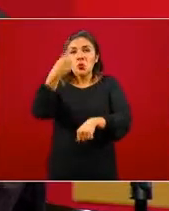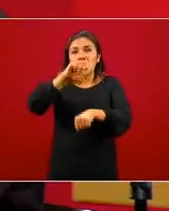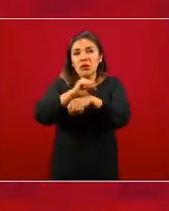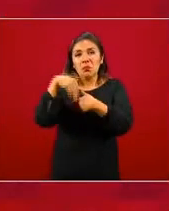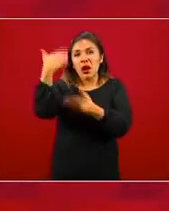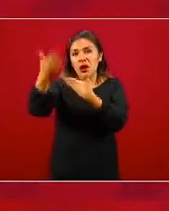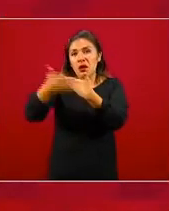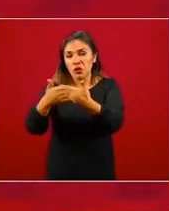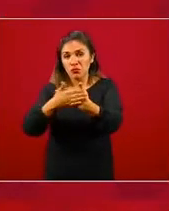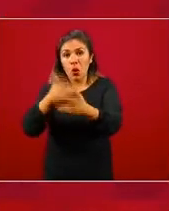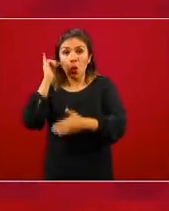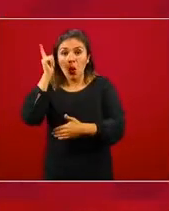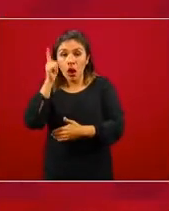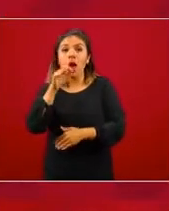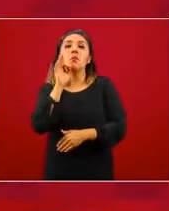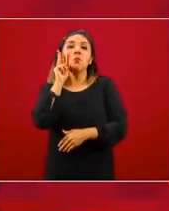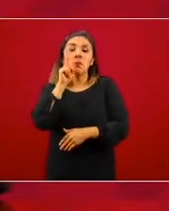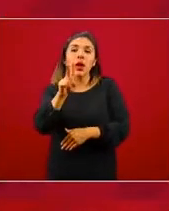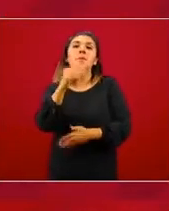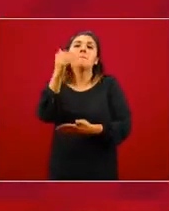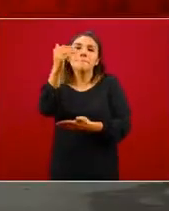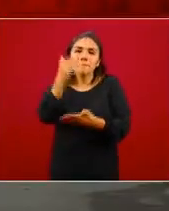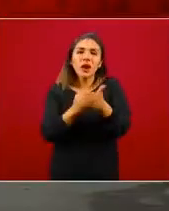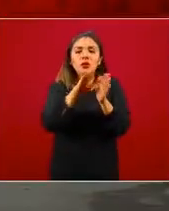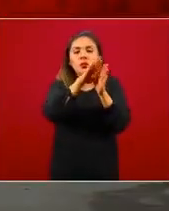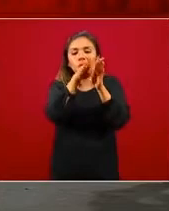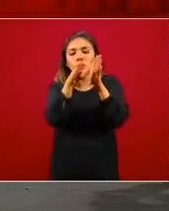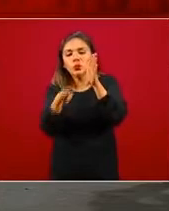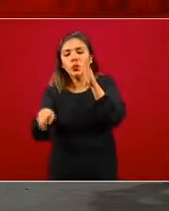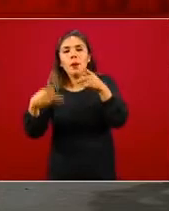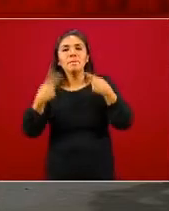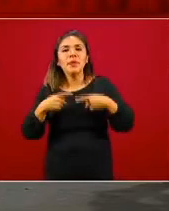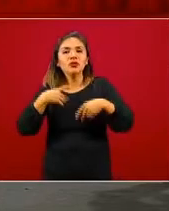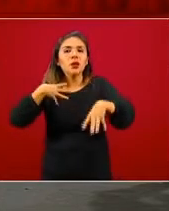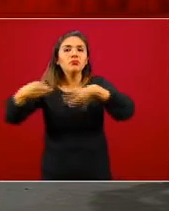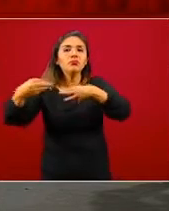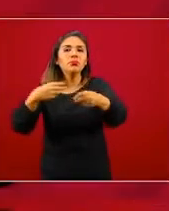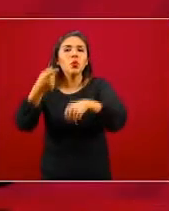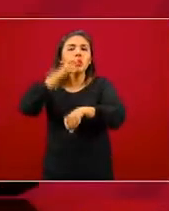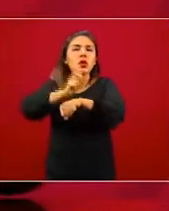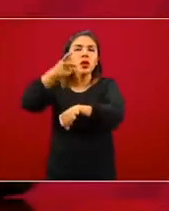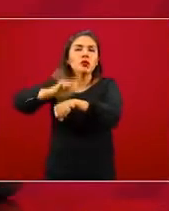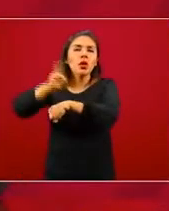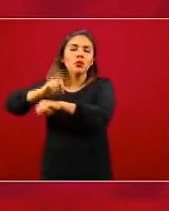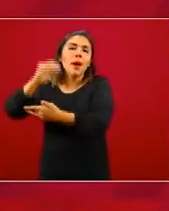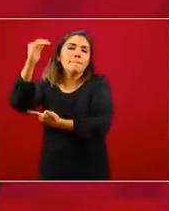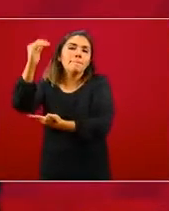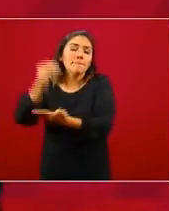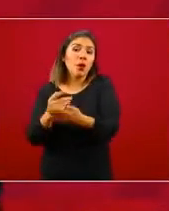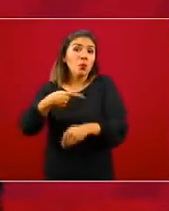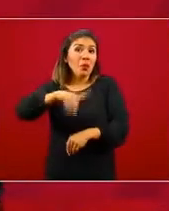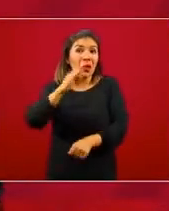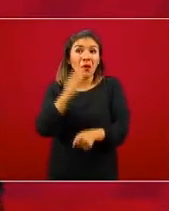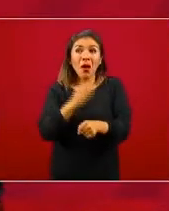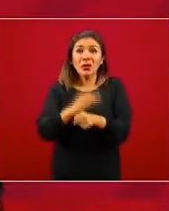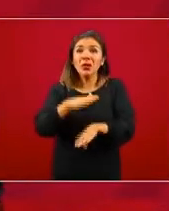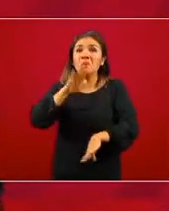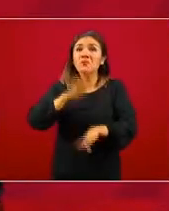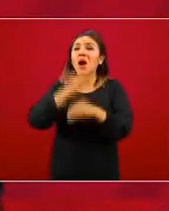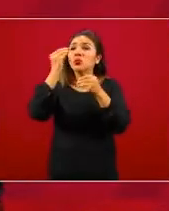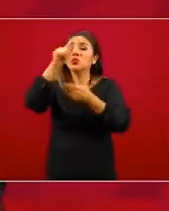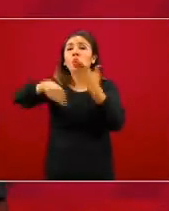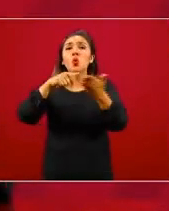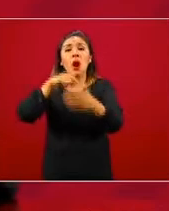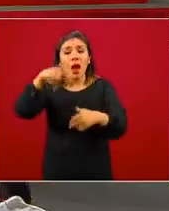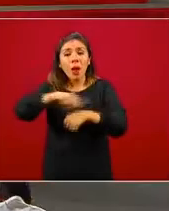City, most certainly in the next week, then we'll see a reduction in the number of daily cases. But